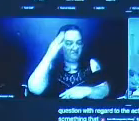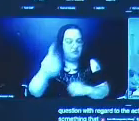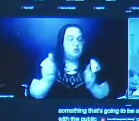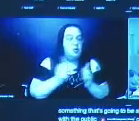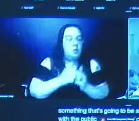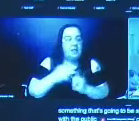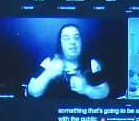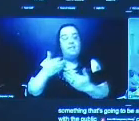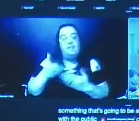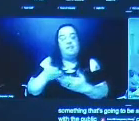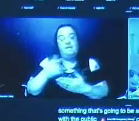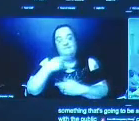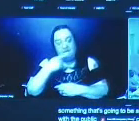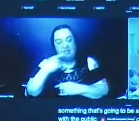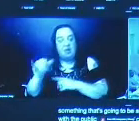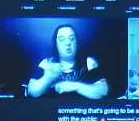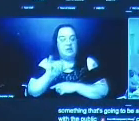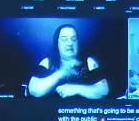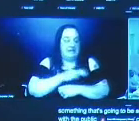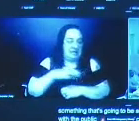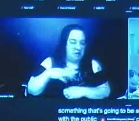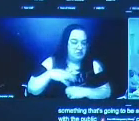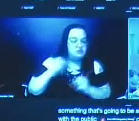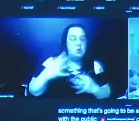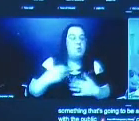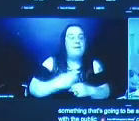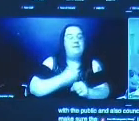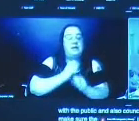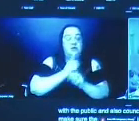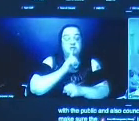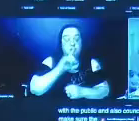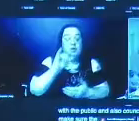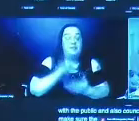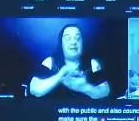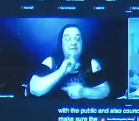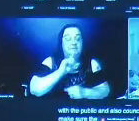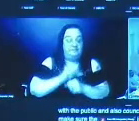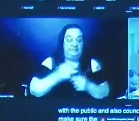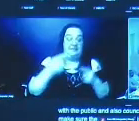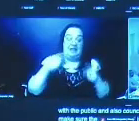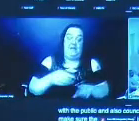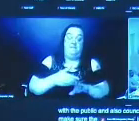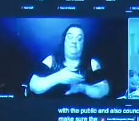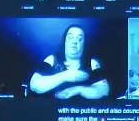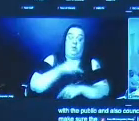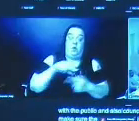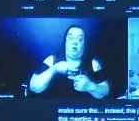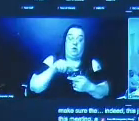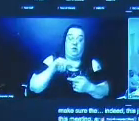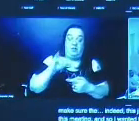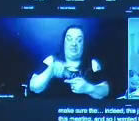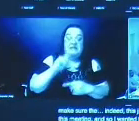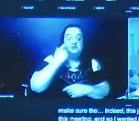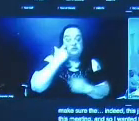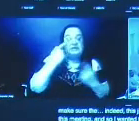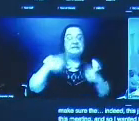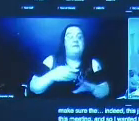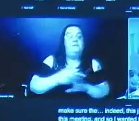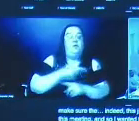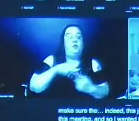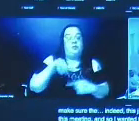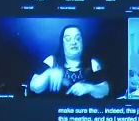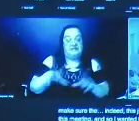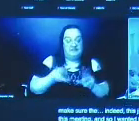sure indeed this just happened prior to this meeting, and so I wanted to make sure the council was aware of that.